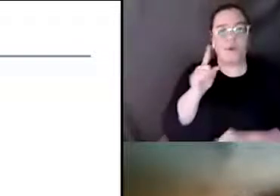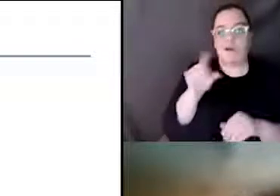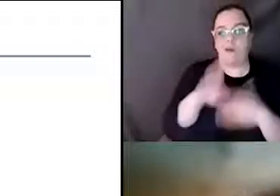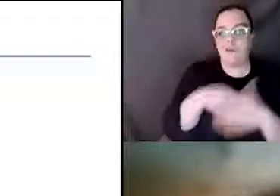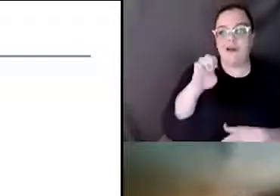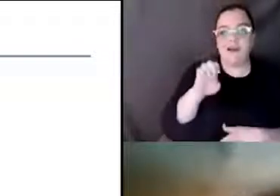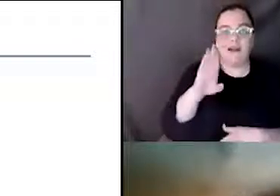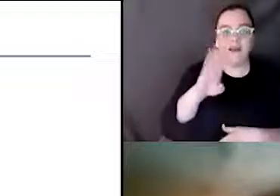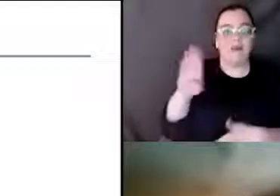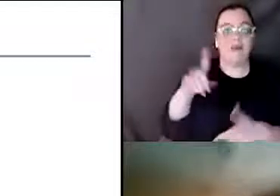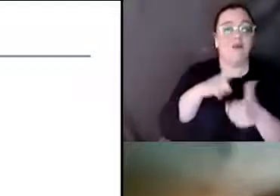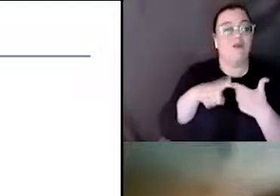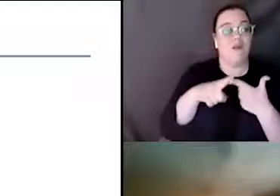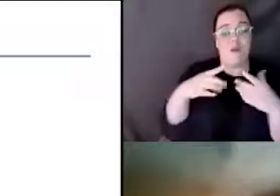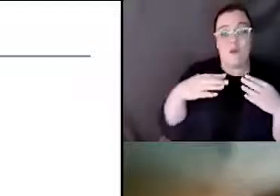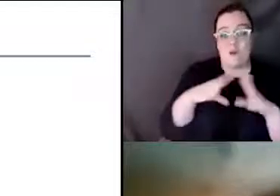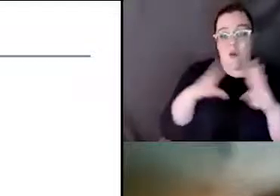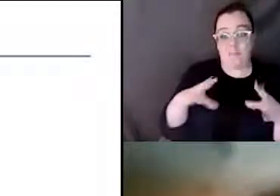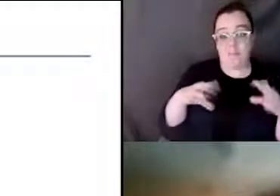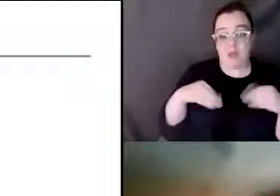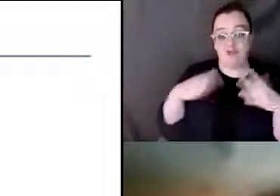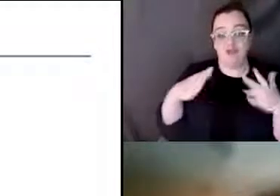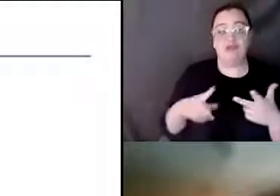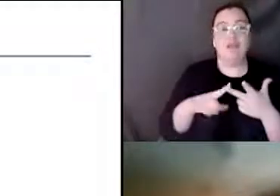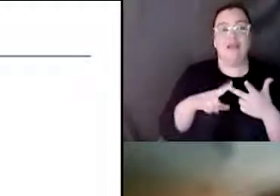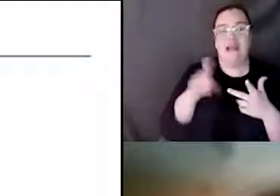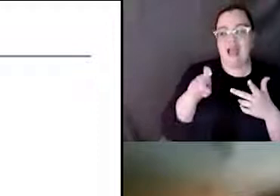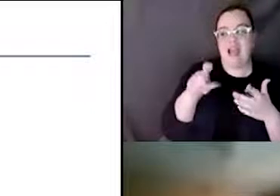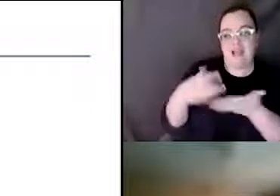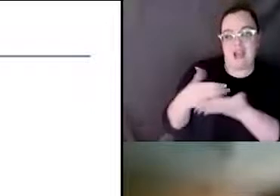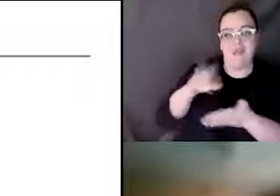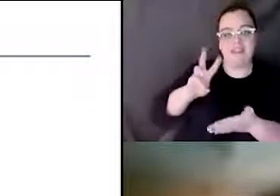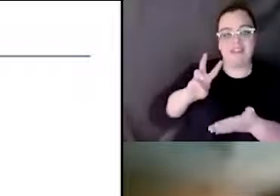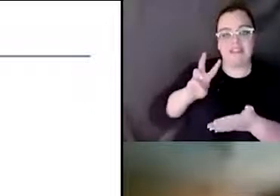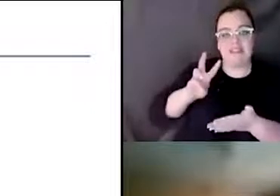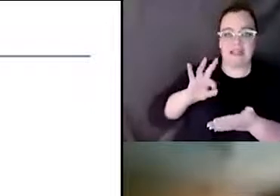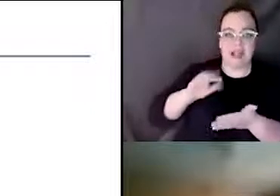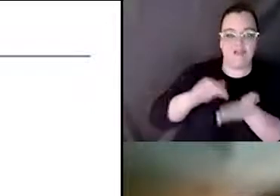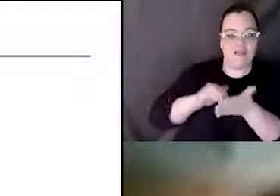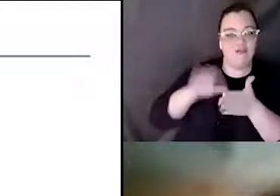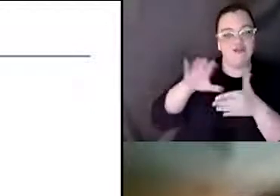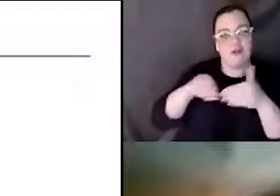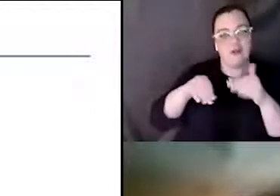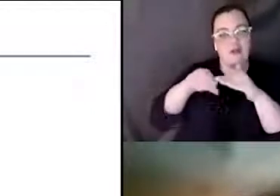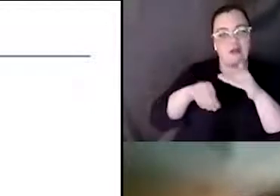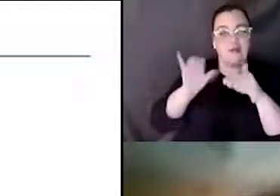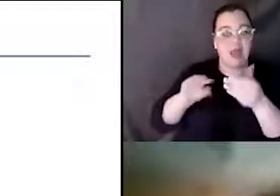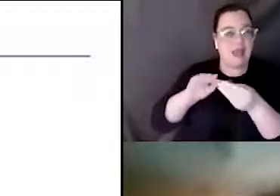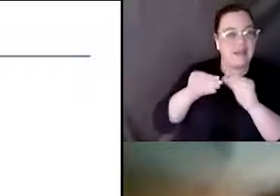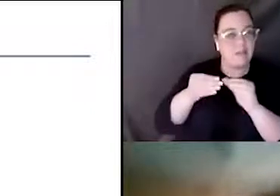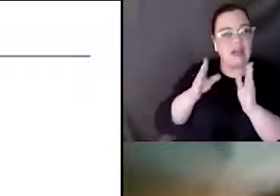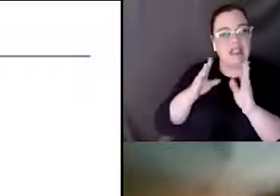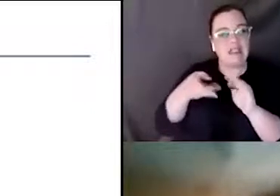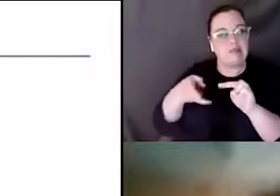be a homeowner. Your household income has to be around $69,000 or less. That number may be changing to slightly